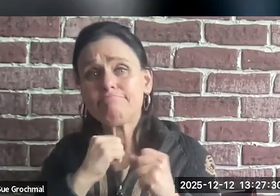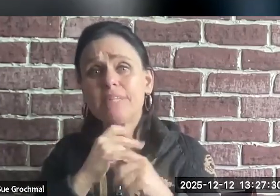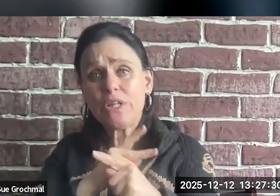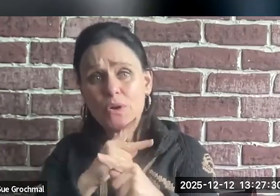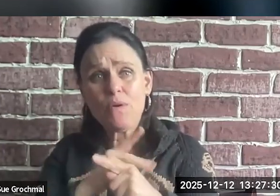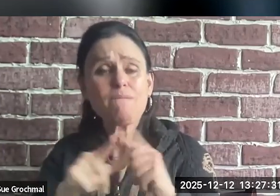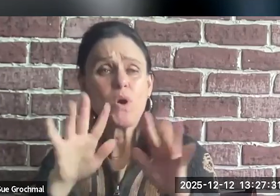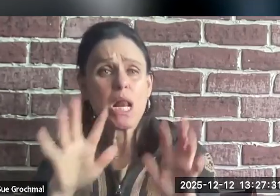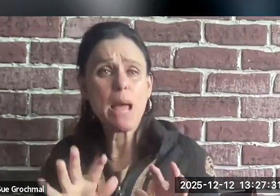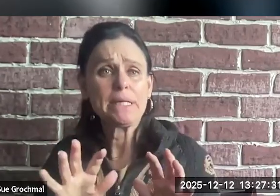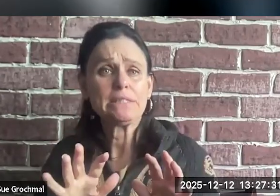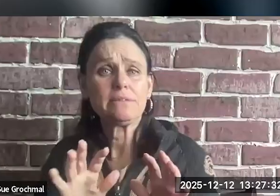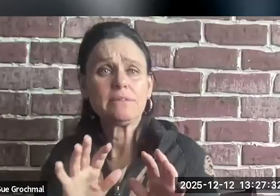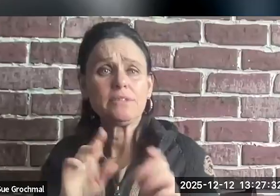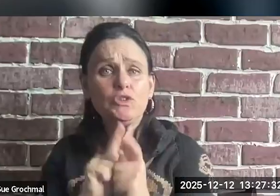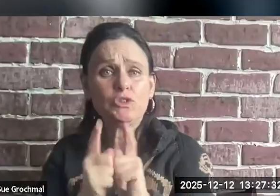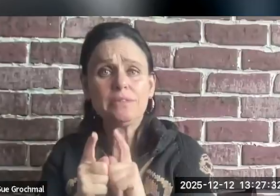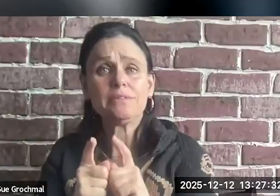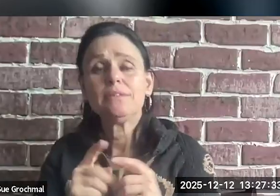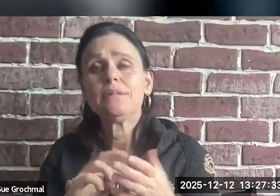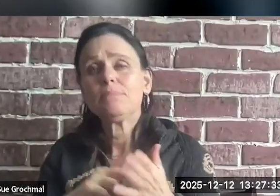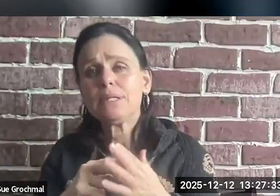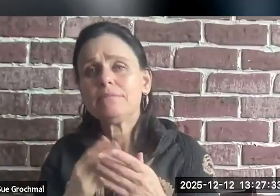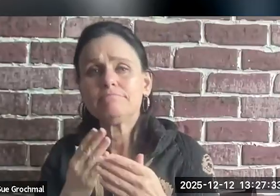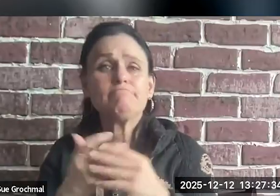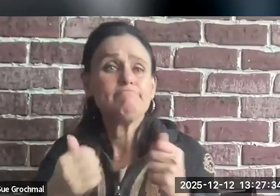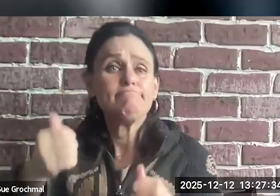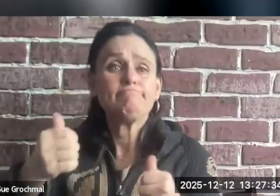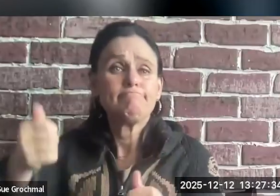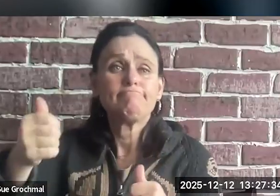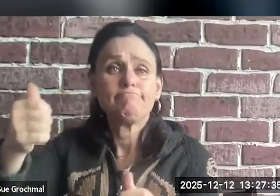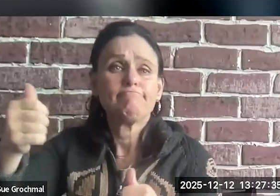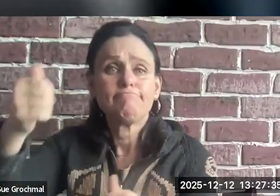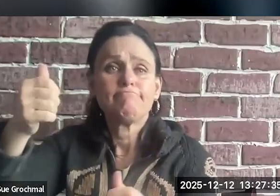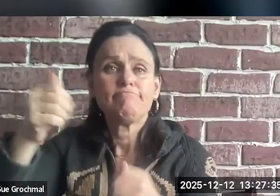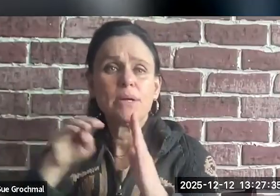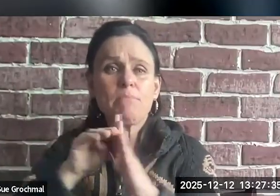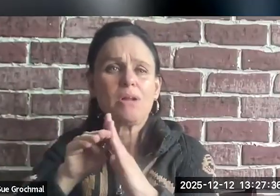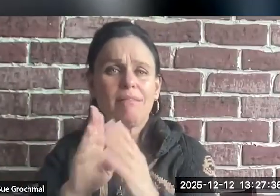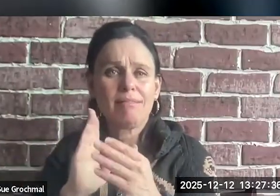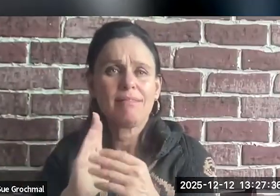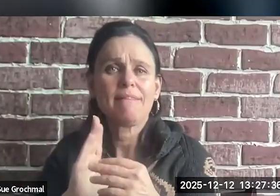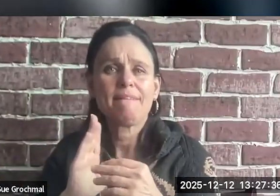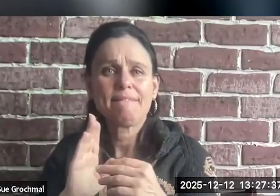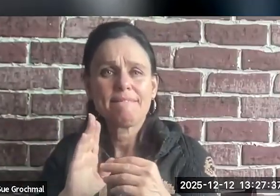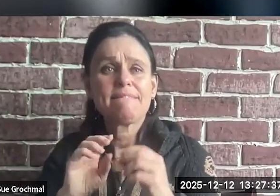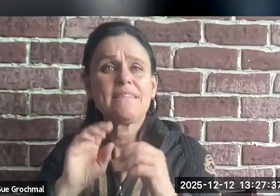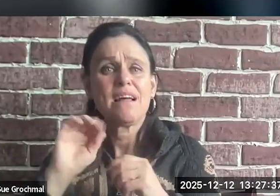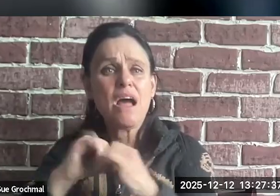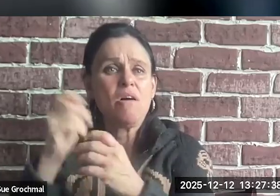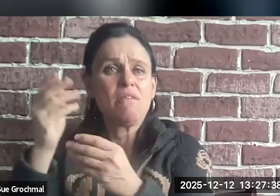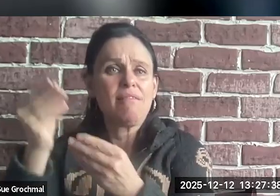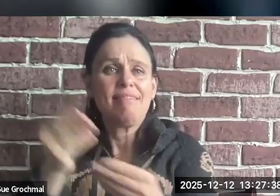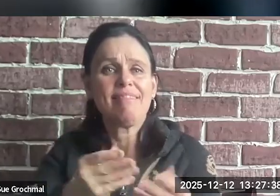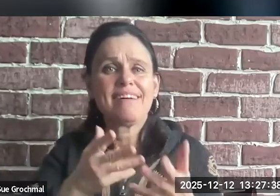change space. So disrupting hierarchical models of how care is enacted and distributed